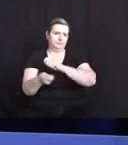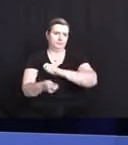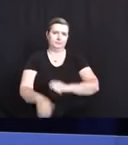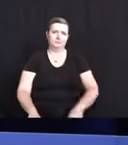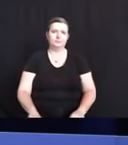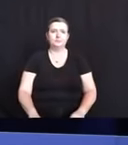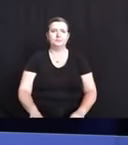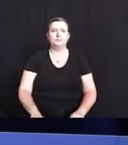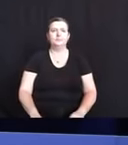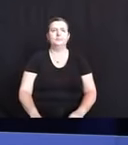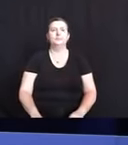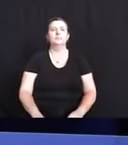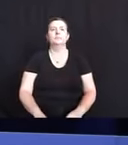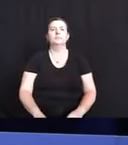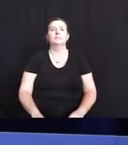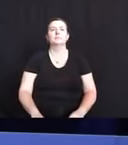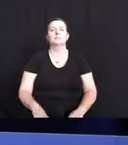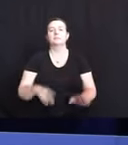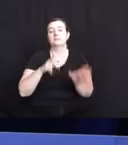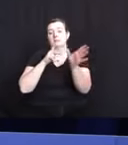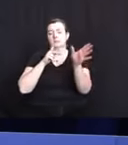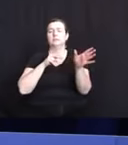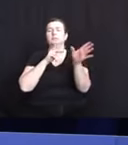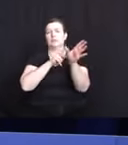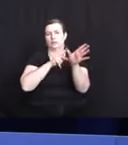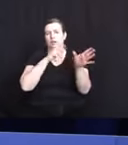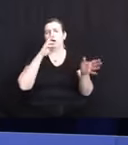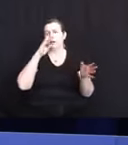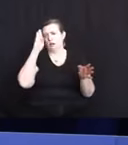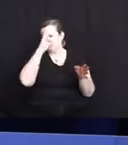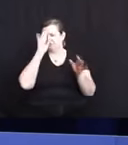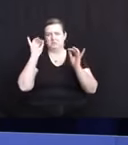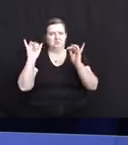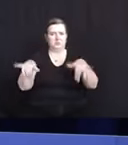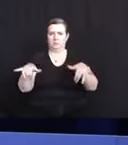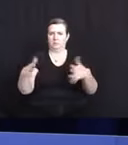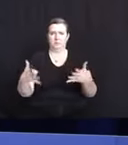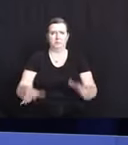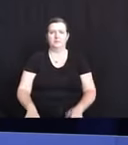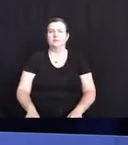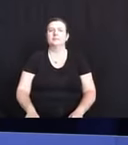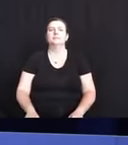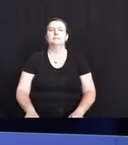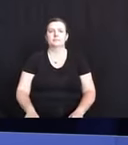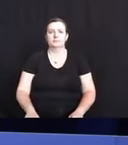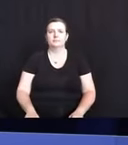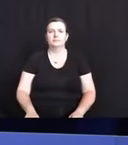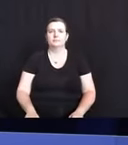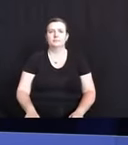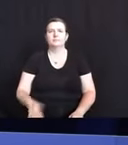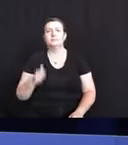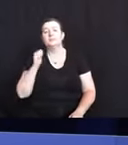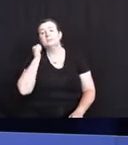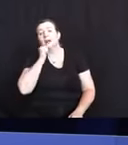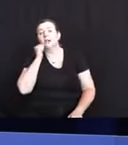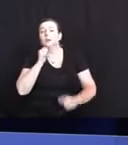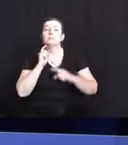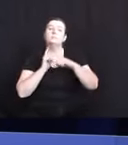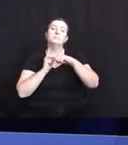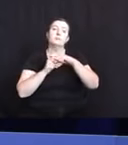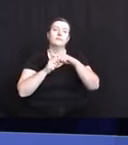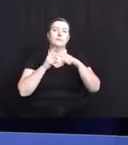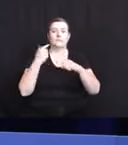remain the same as at our psychiatric hospitals. The daily percent positivity for June